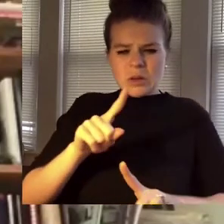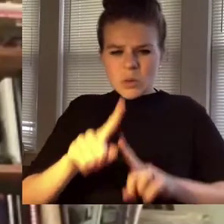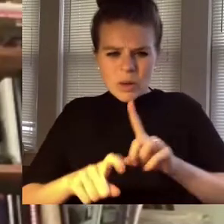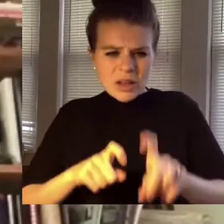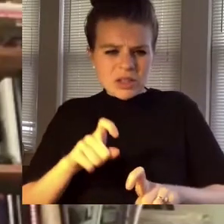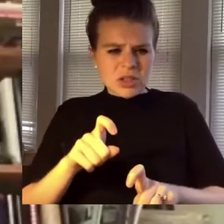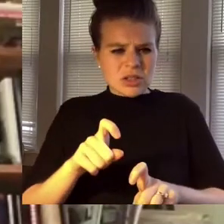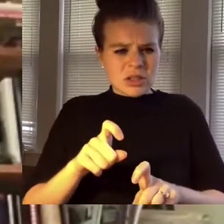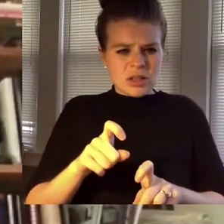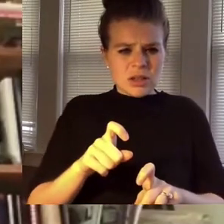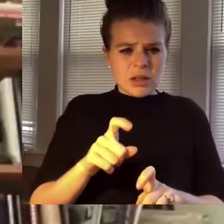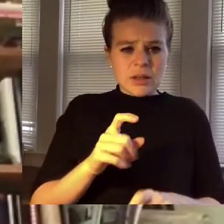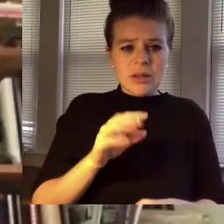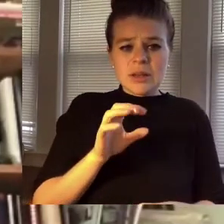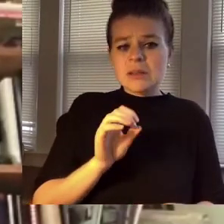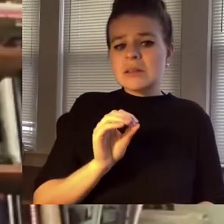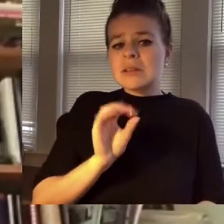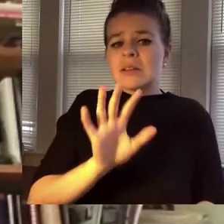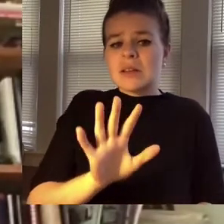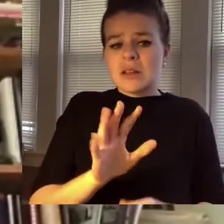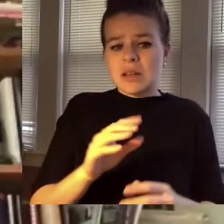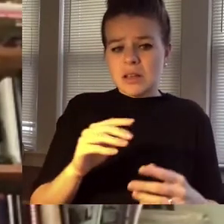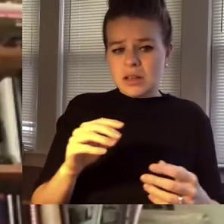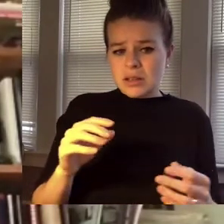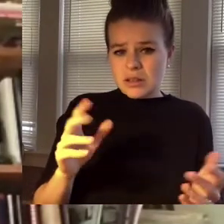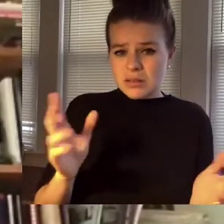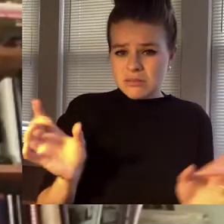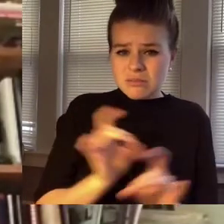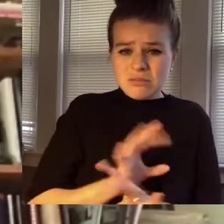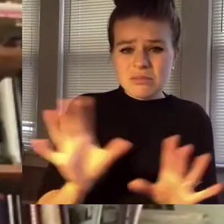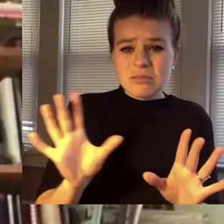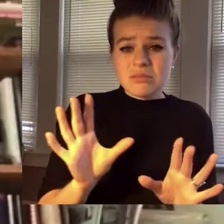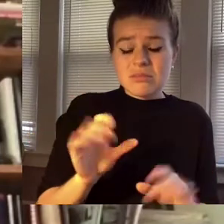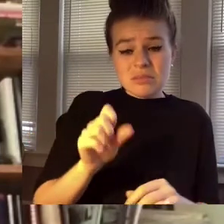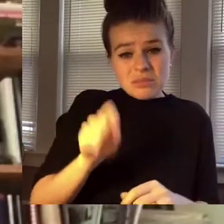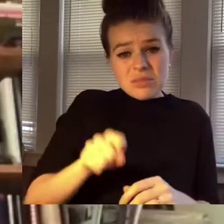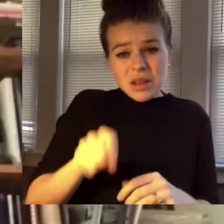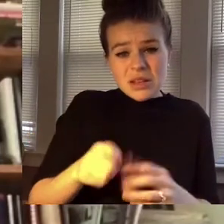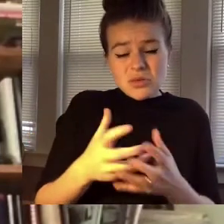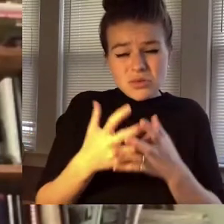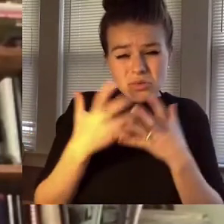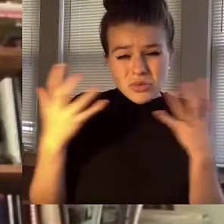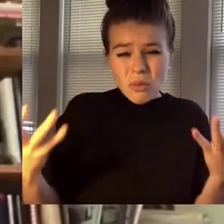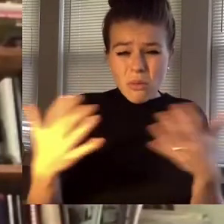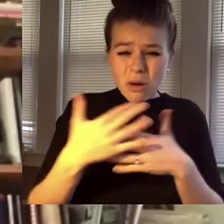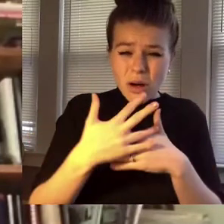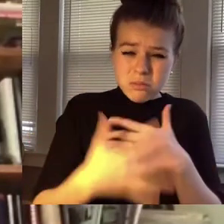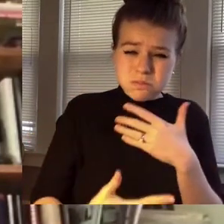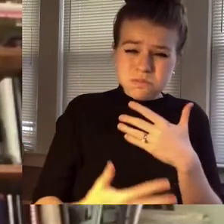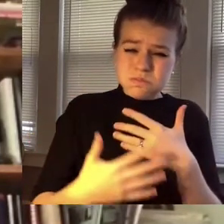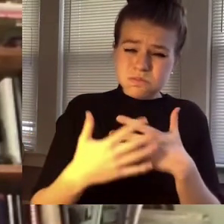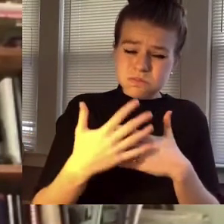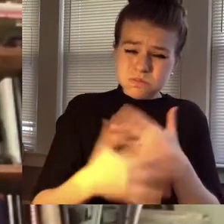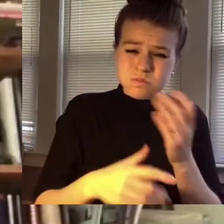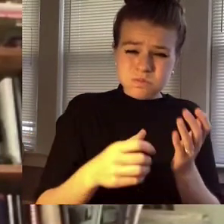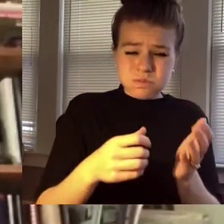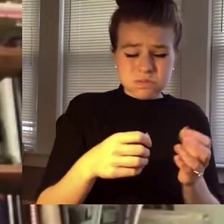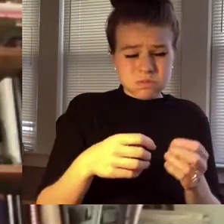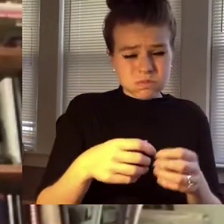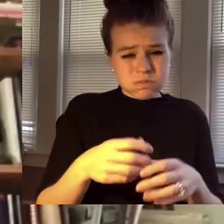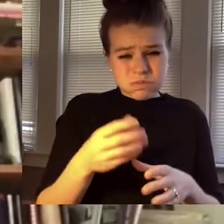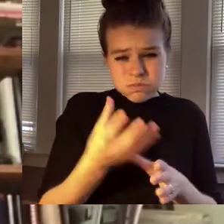speaking the tragic. There has been blood, so much blood, and the rituals of